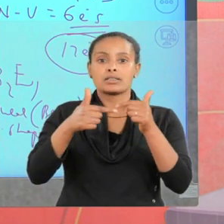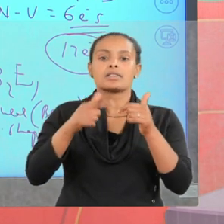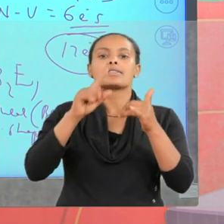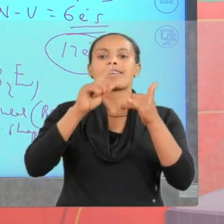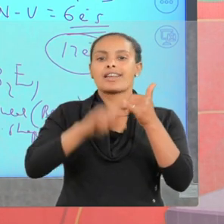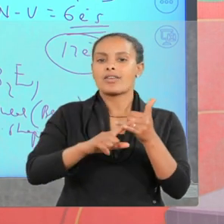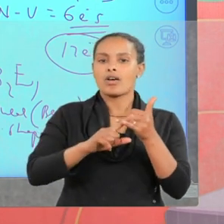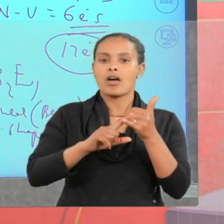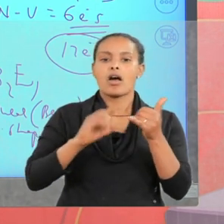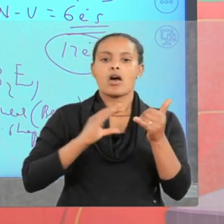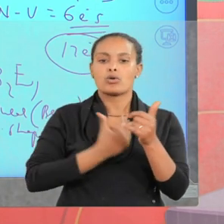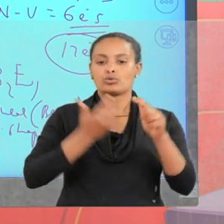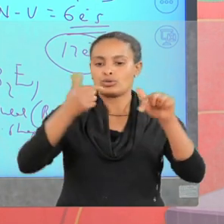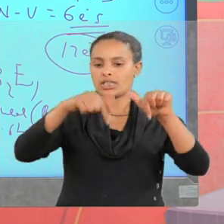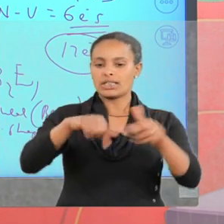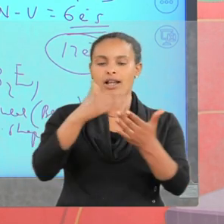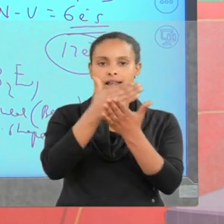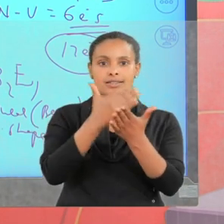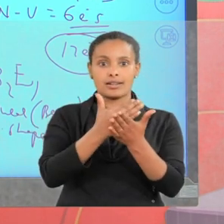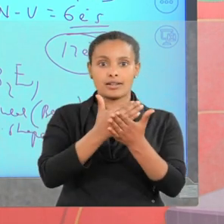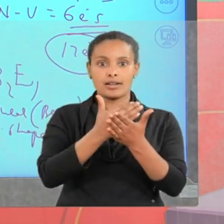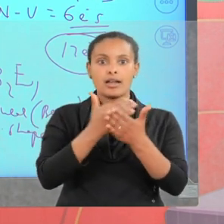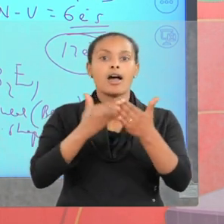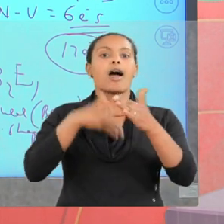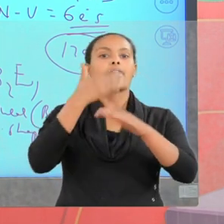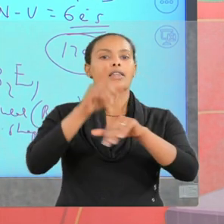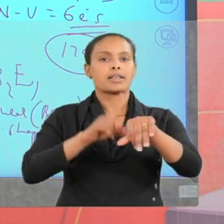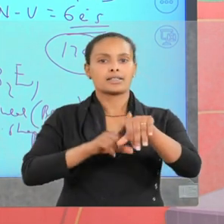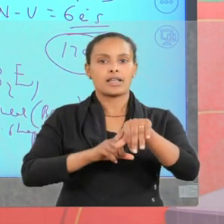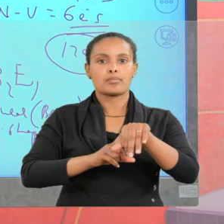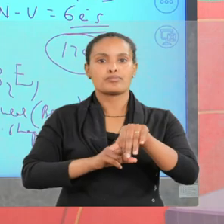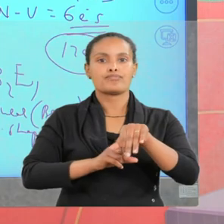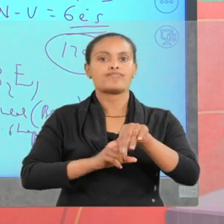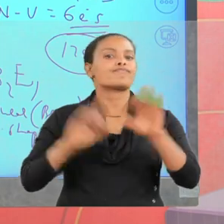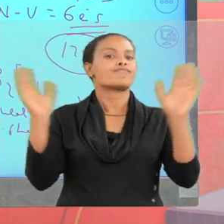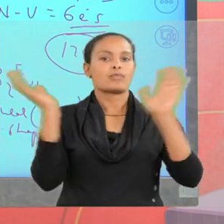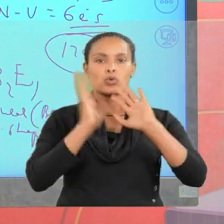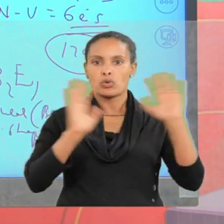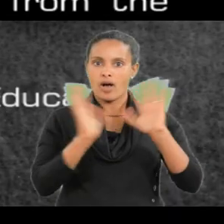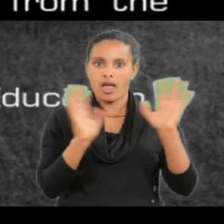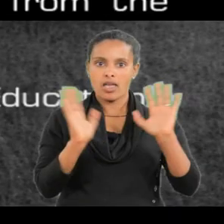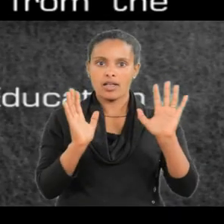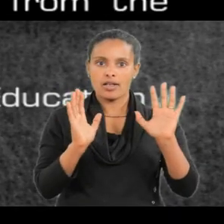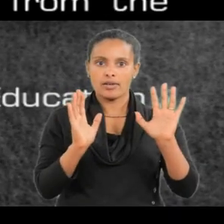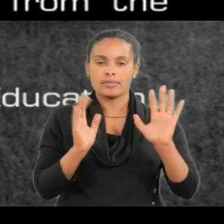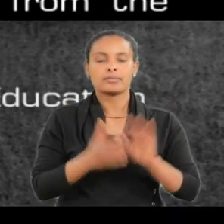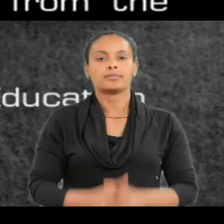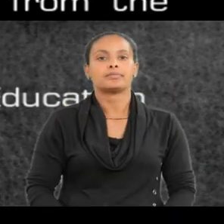to the end of our today's lesson. Until next time, goodbye.